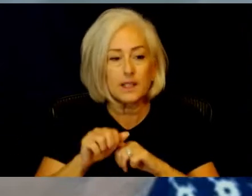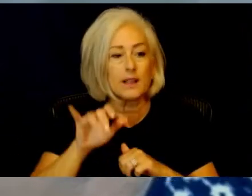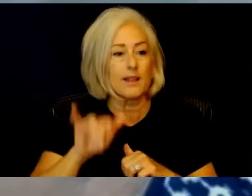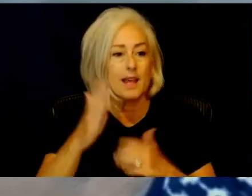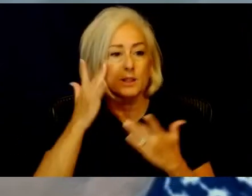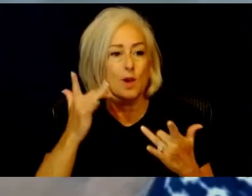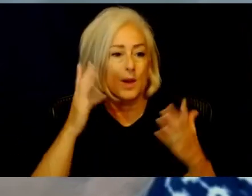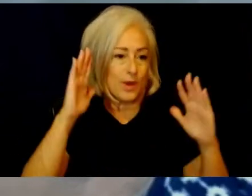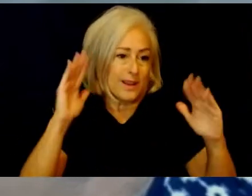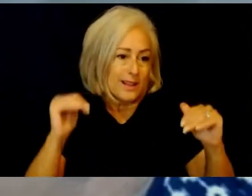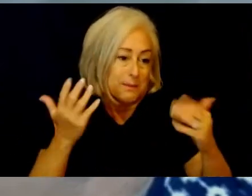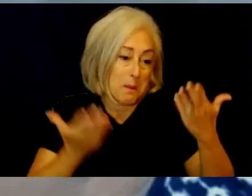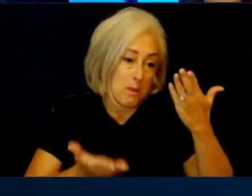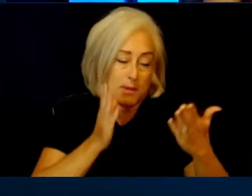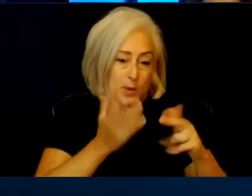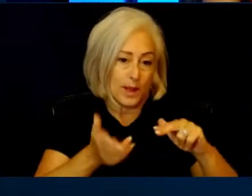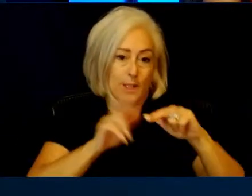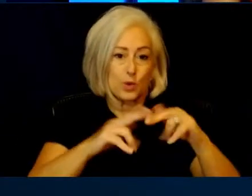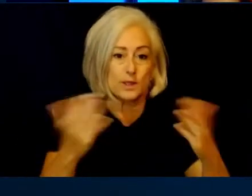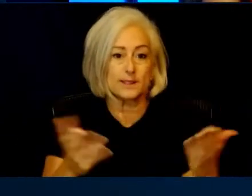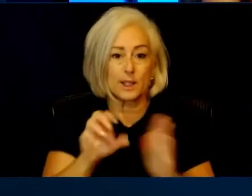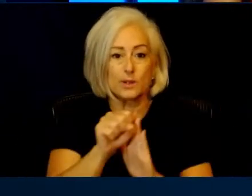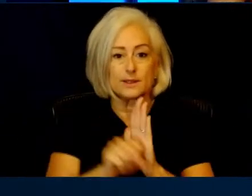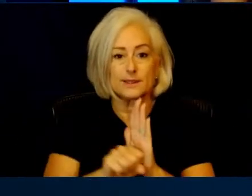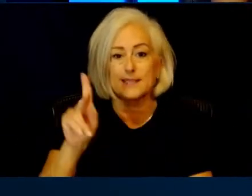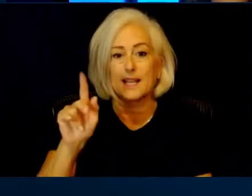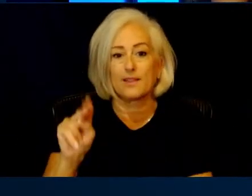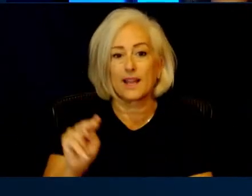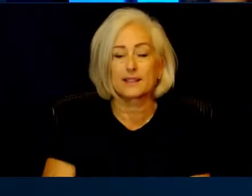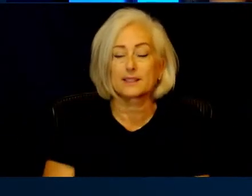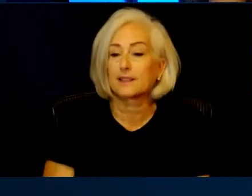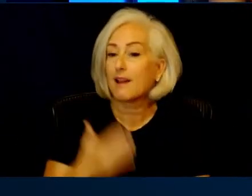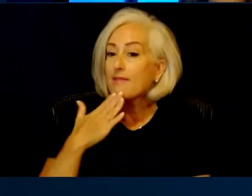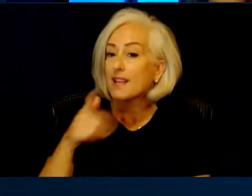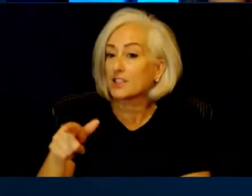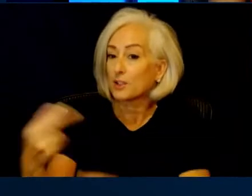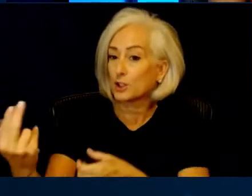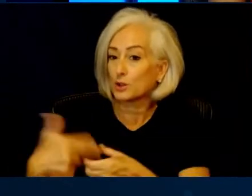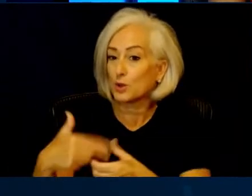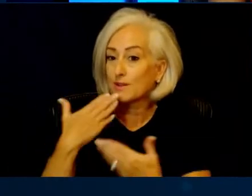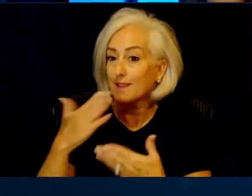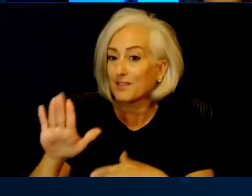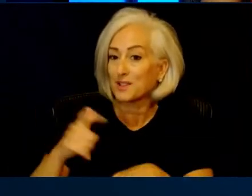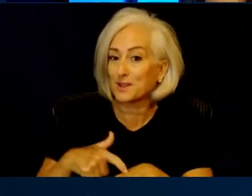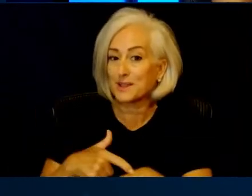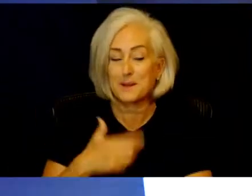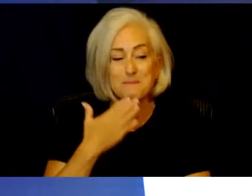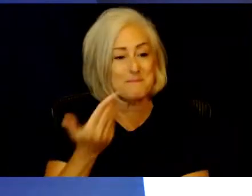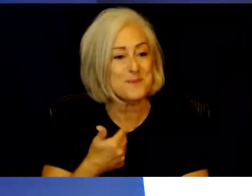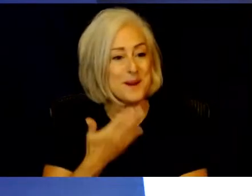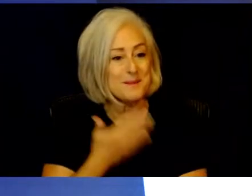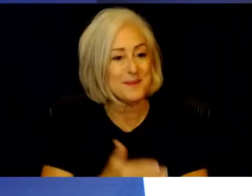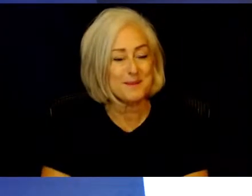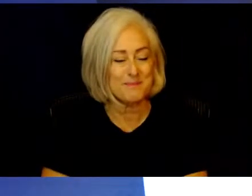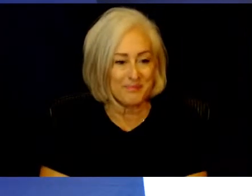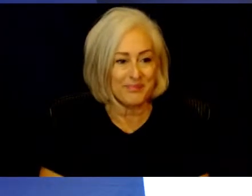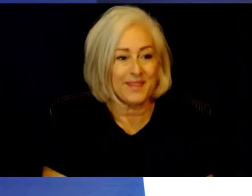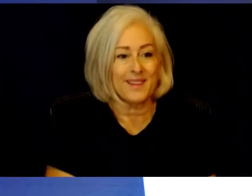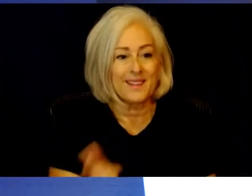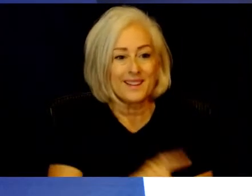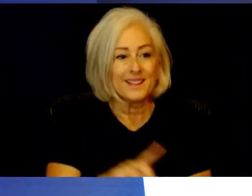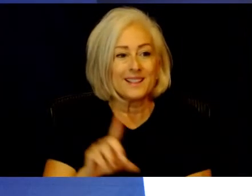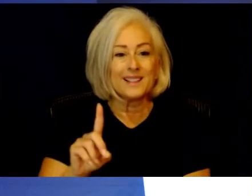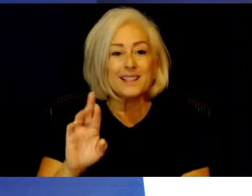City. Dr. Schmidtke, thank you so much for joining us. Thanks for your time this morning. Welcome. I want to go over to you, Dr. Hawkinson,